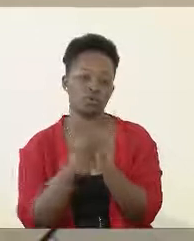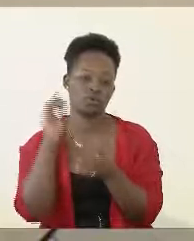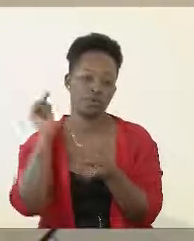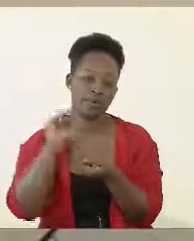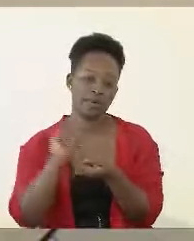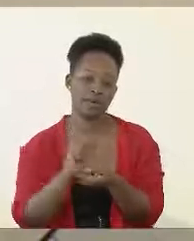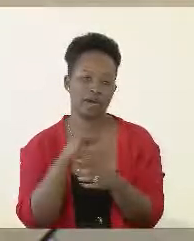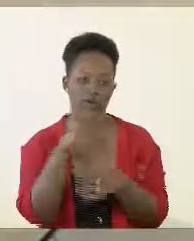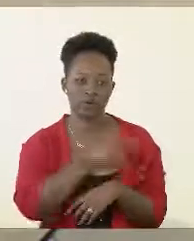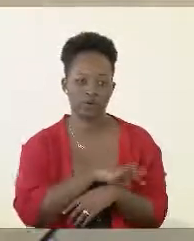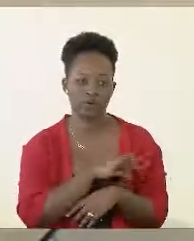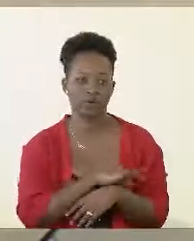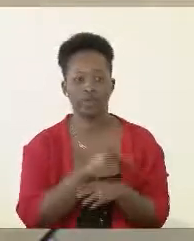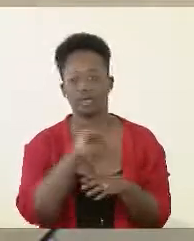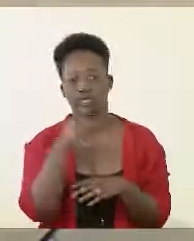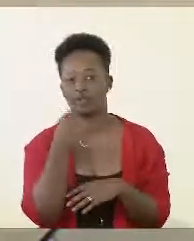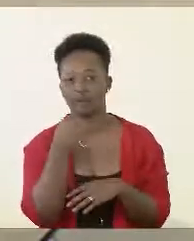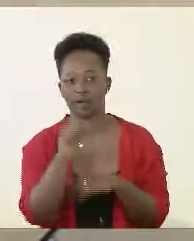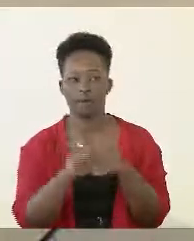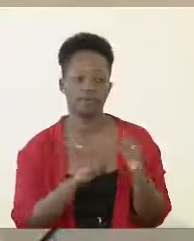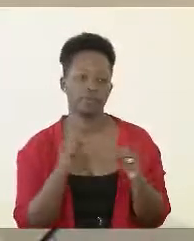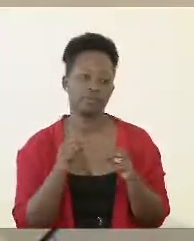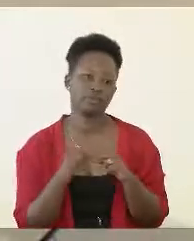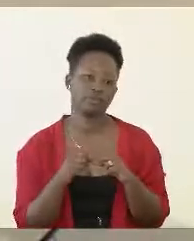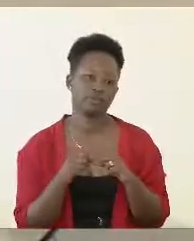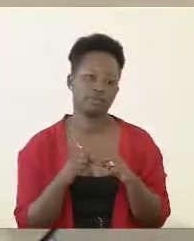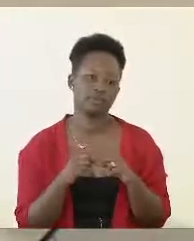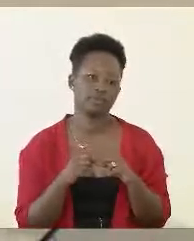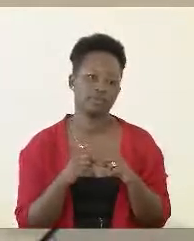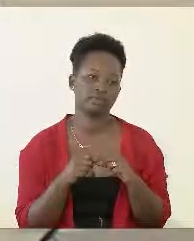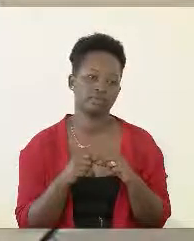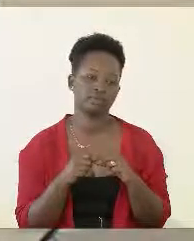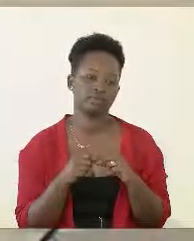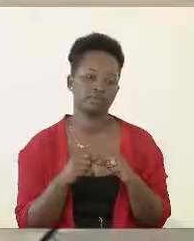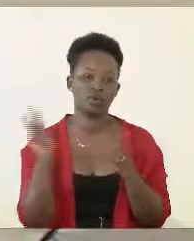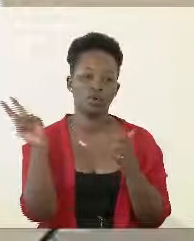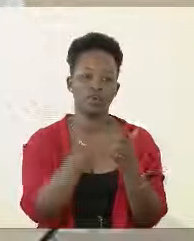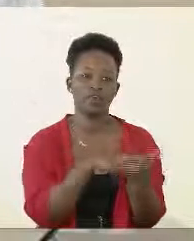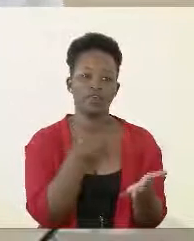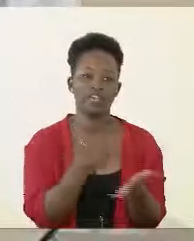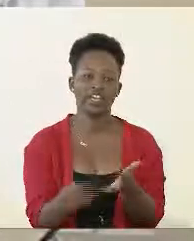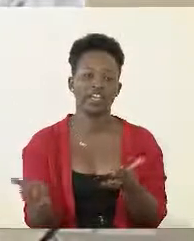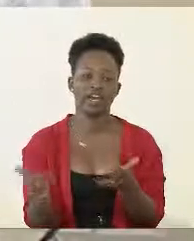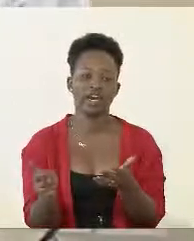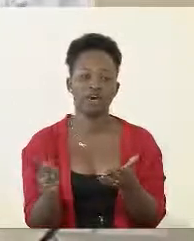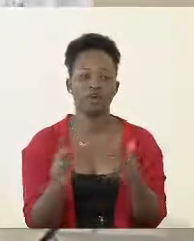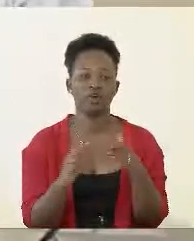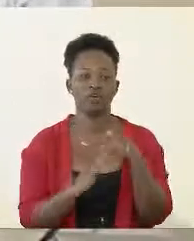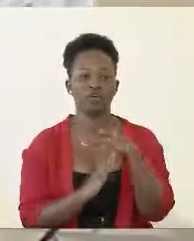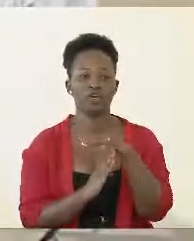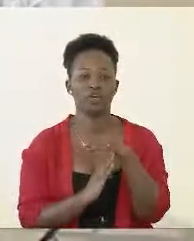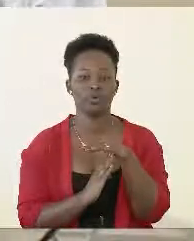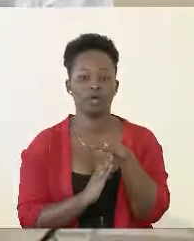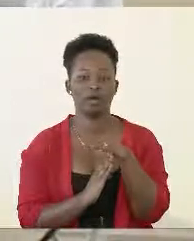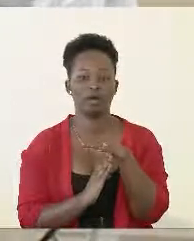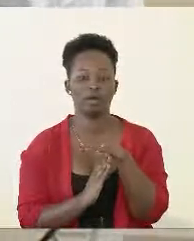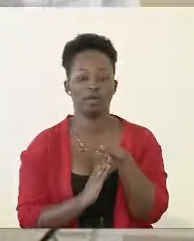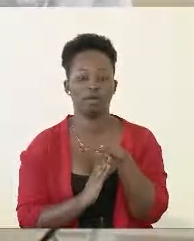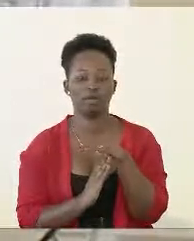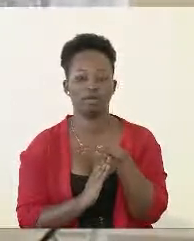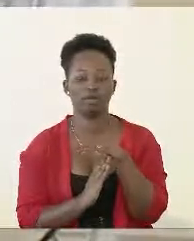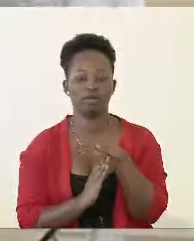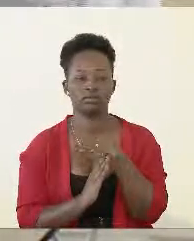you have to look at the characteristics, the features the signs of a declining